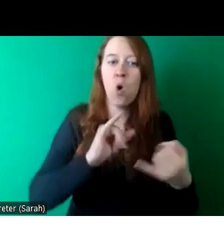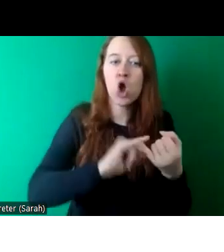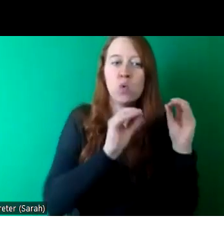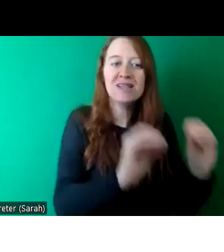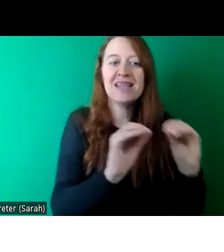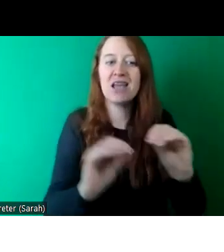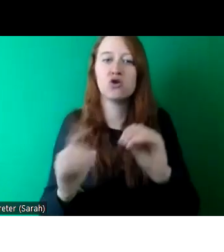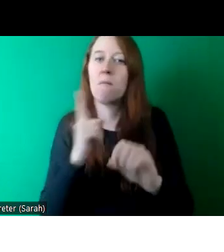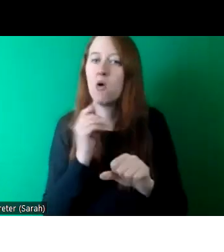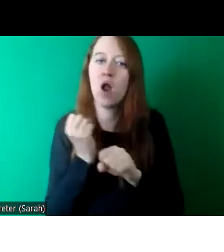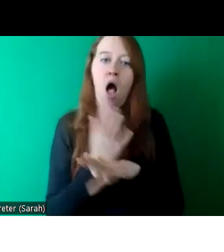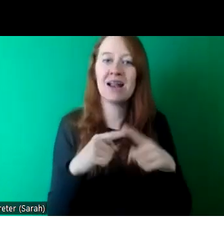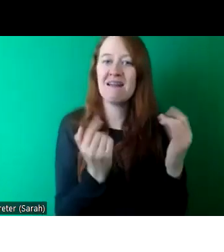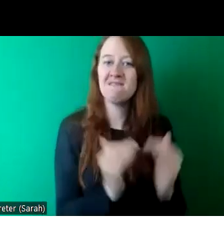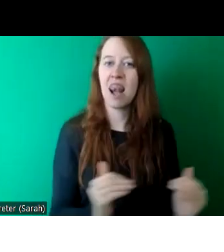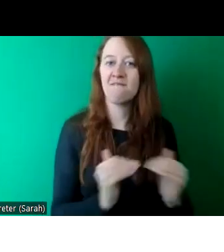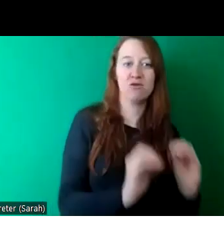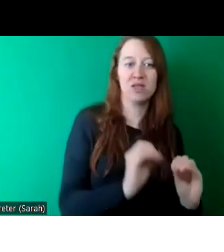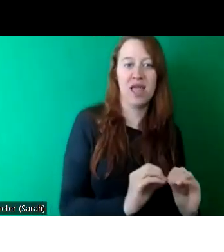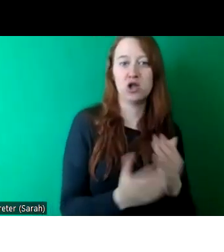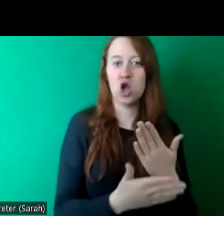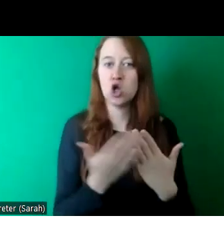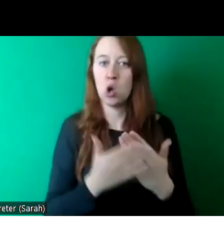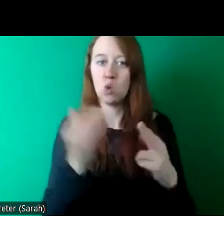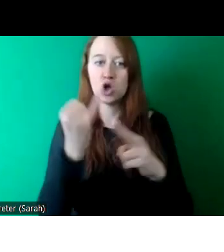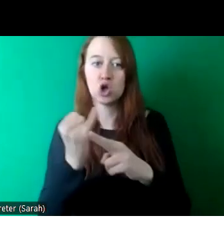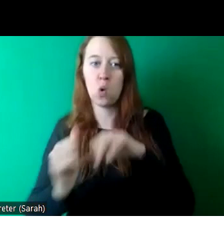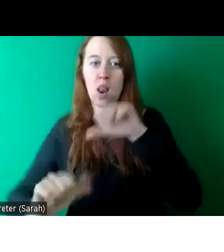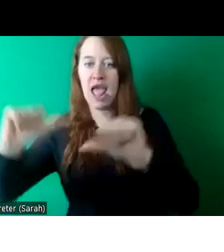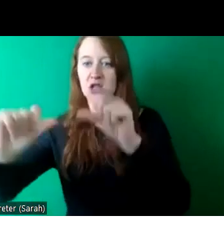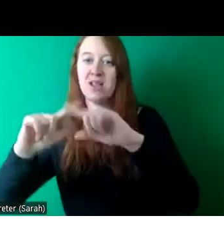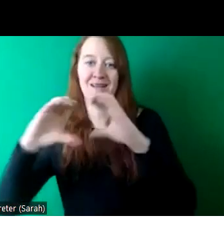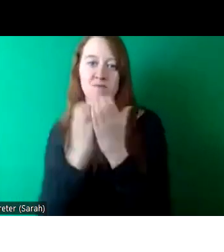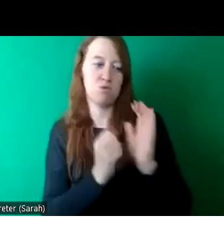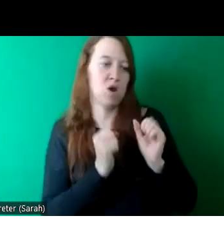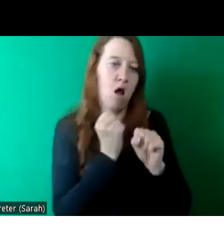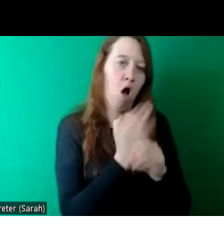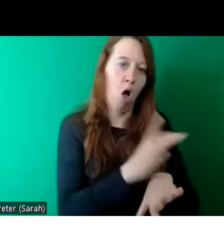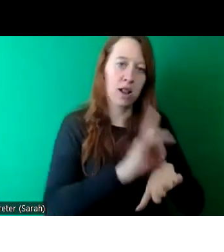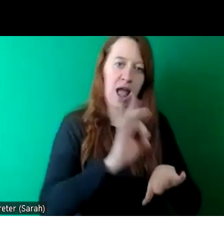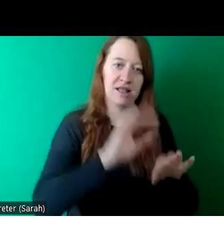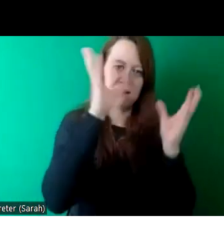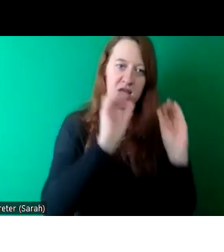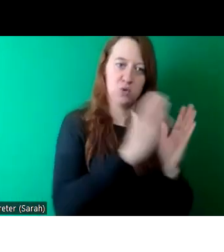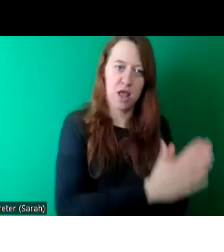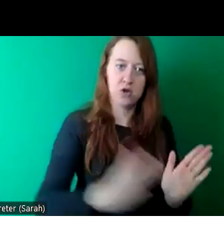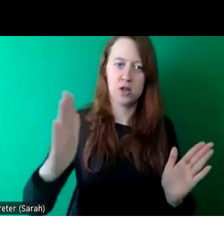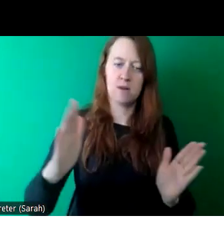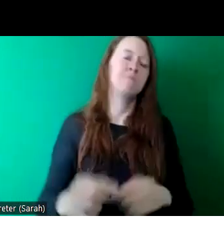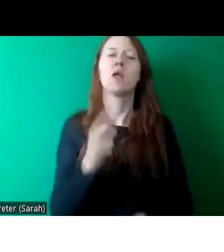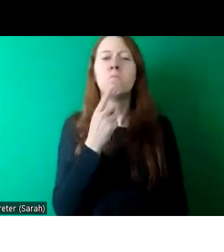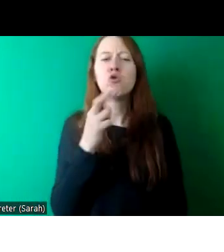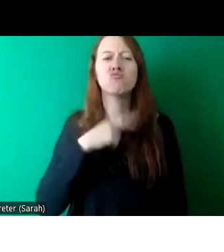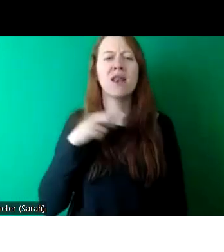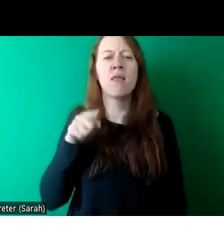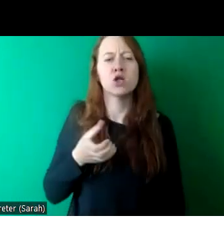early education, youth, schools, adult and community. And the outcomes behind it are to allow participants a chance